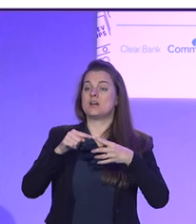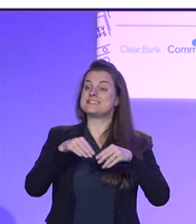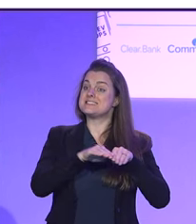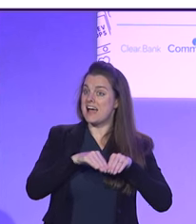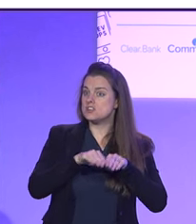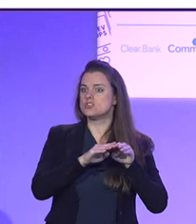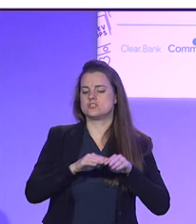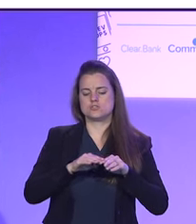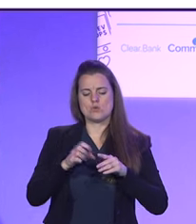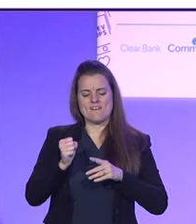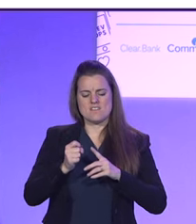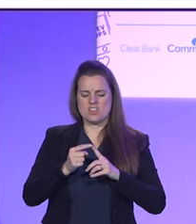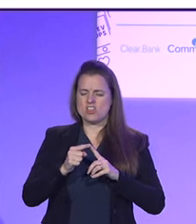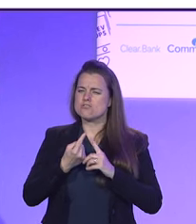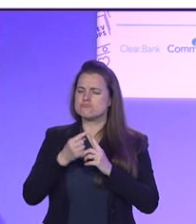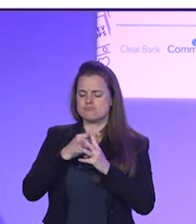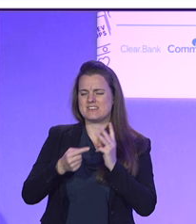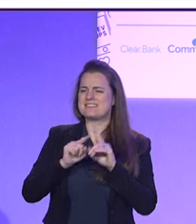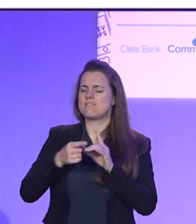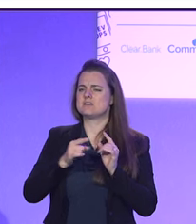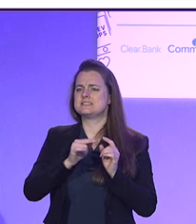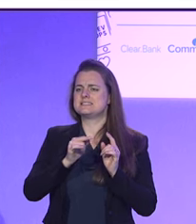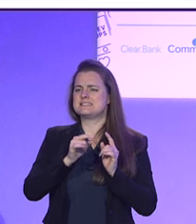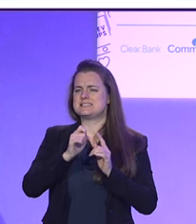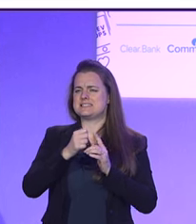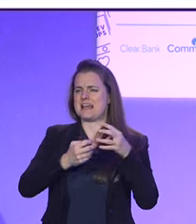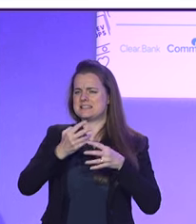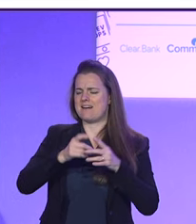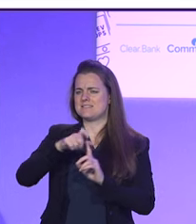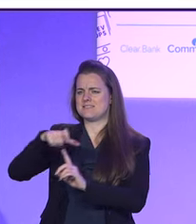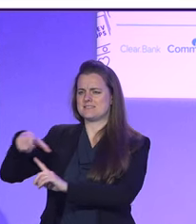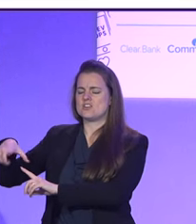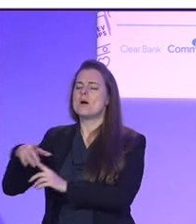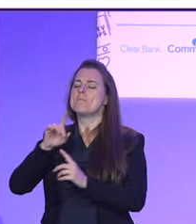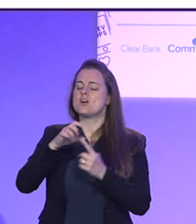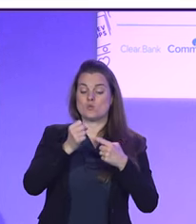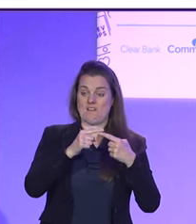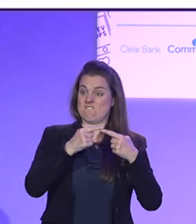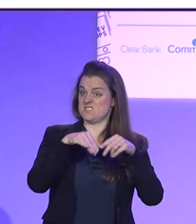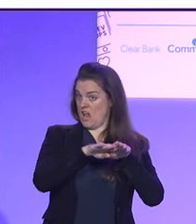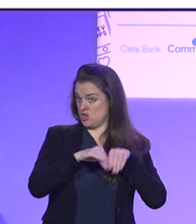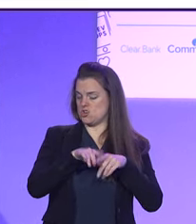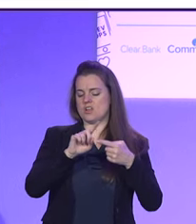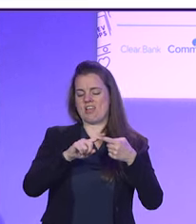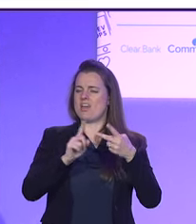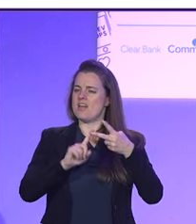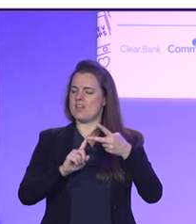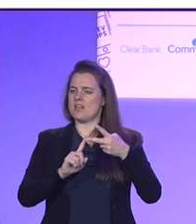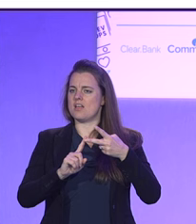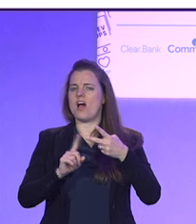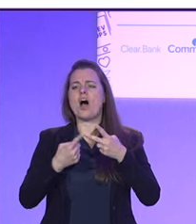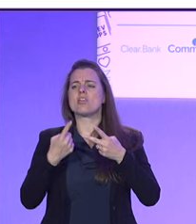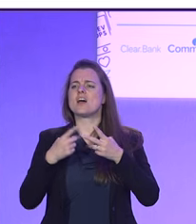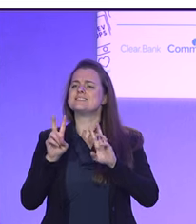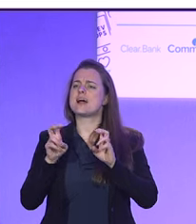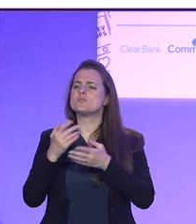three availability zones, in three different data centers. And then they've got other types of storages, maybe just one data